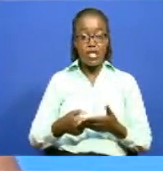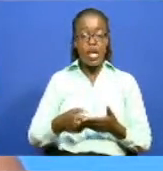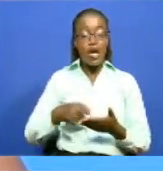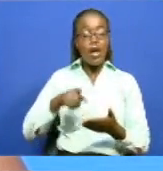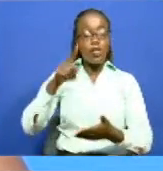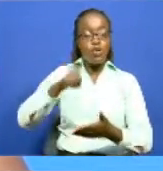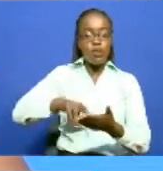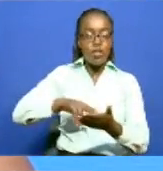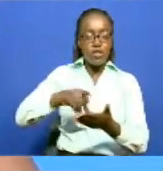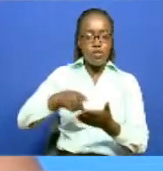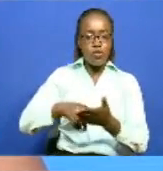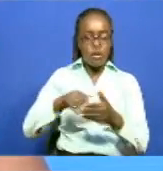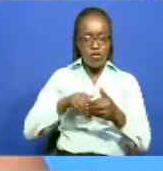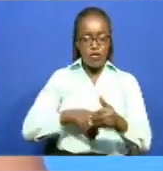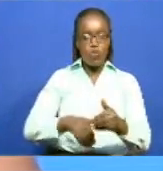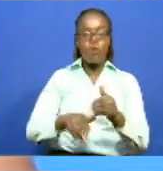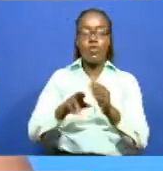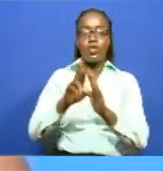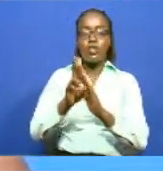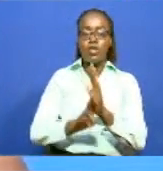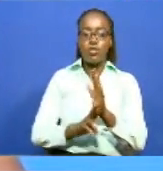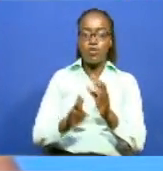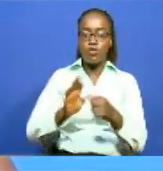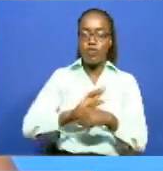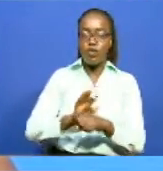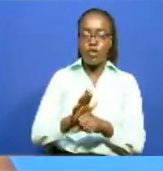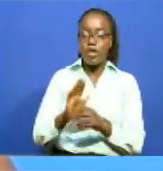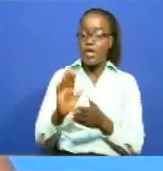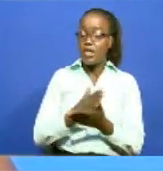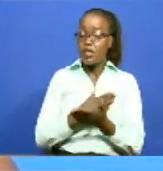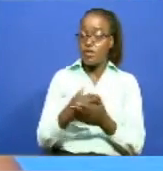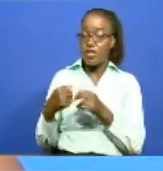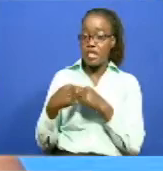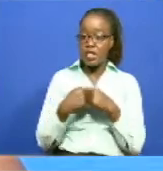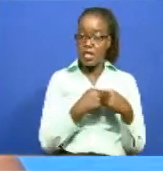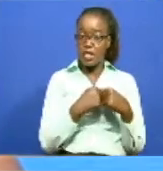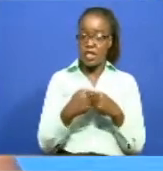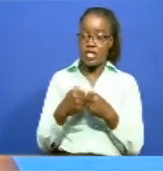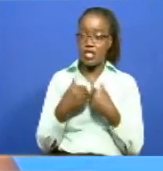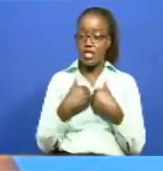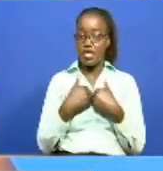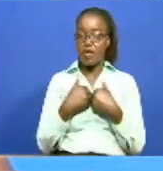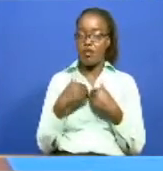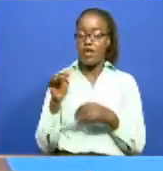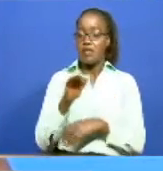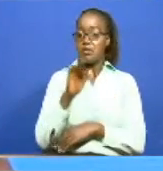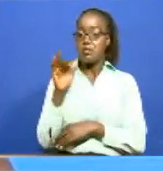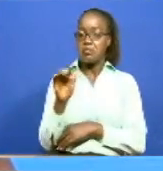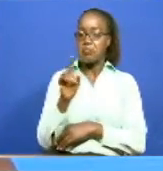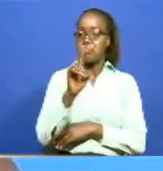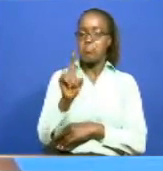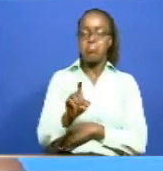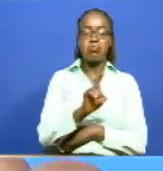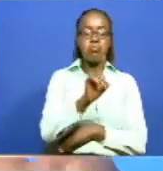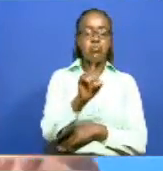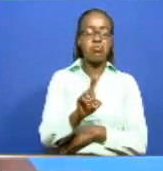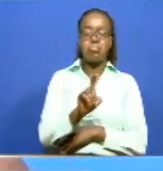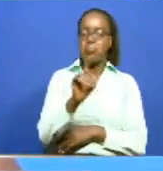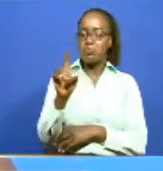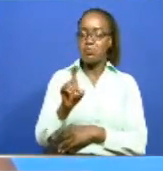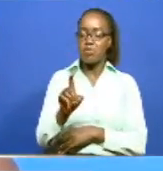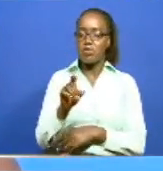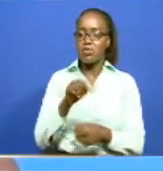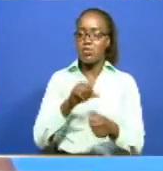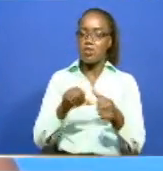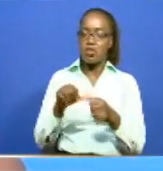of the COVID-19 protocols. They have shared the challenges that they have. They have asked us questions regarding